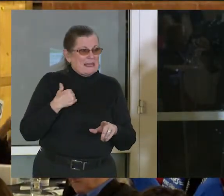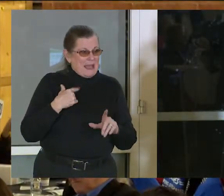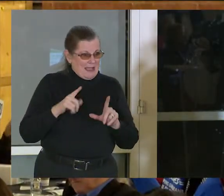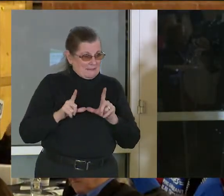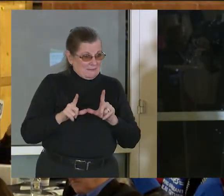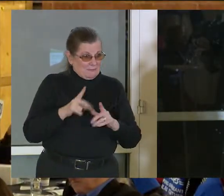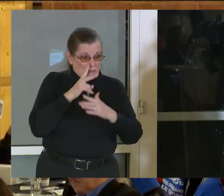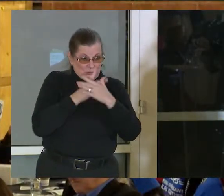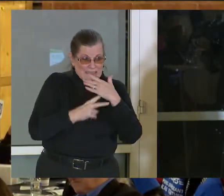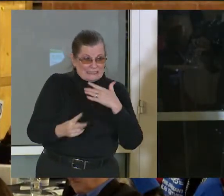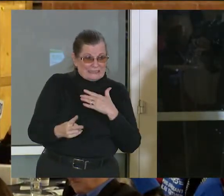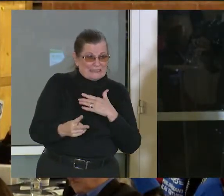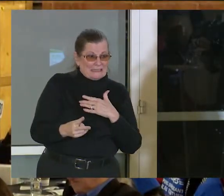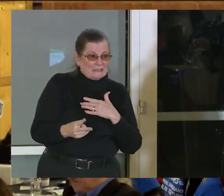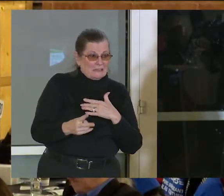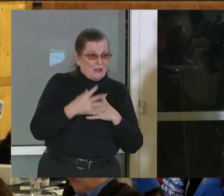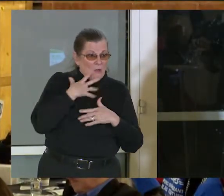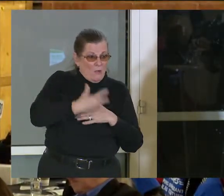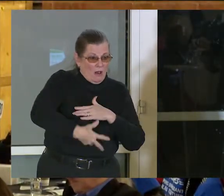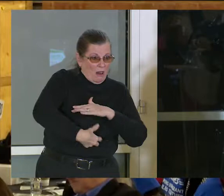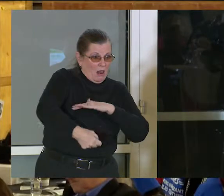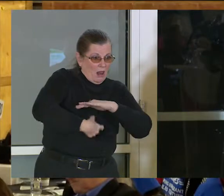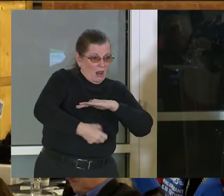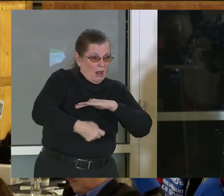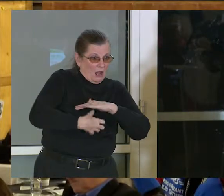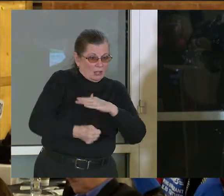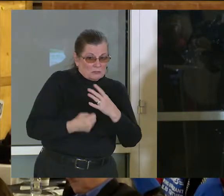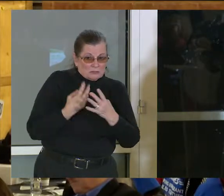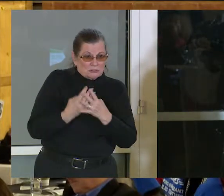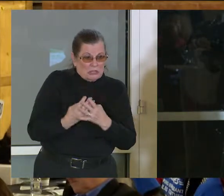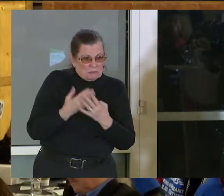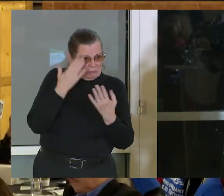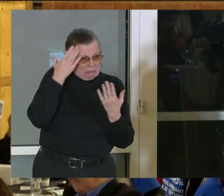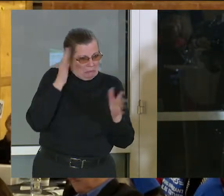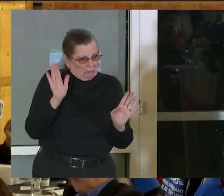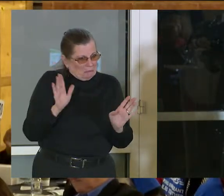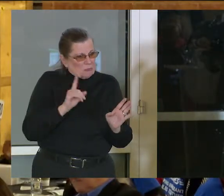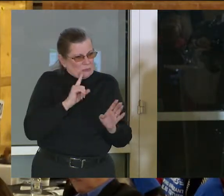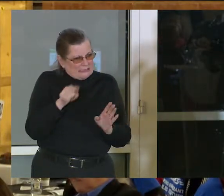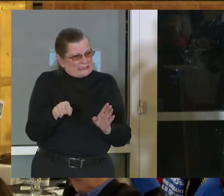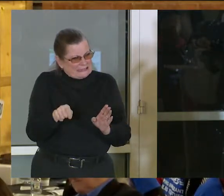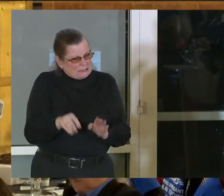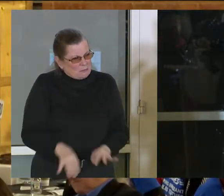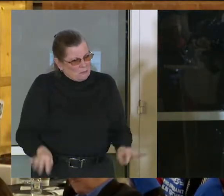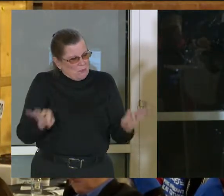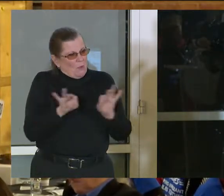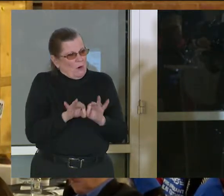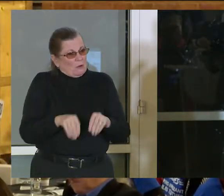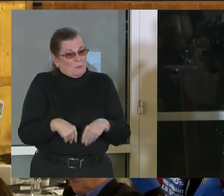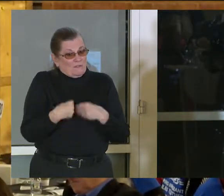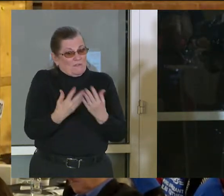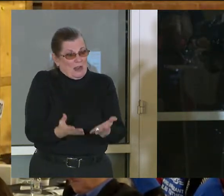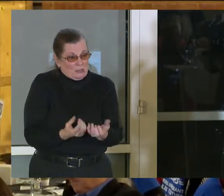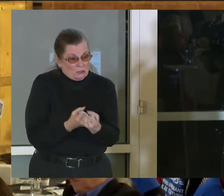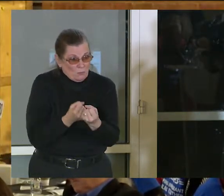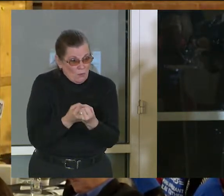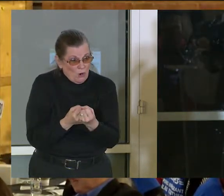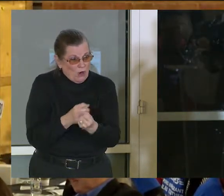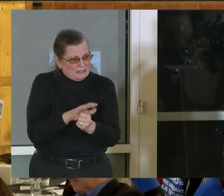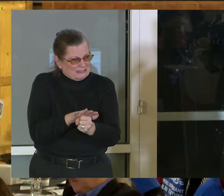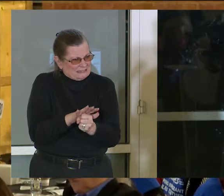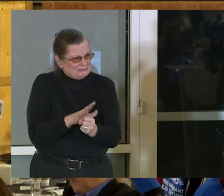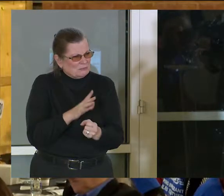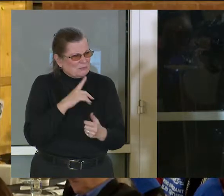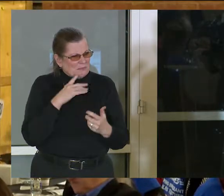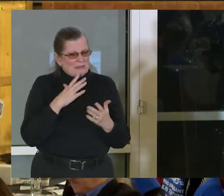potential future detainees. So it matters that we ensure their support as a city. So we're asking for $2.5 million. We also talked quite a